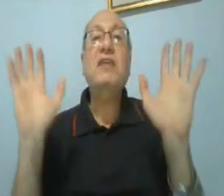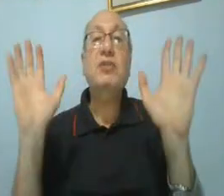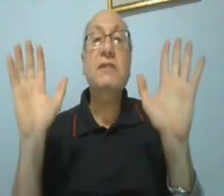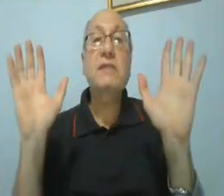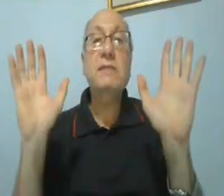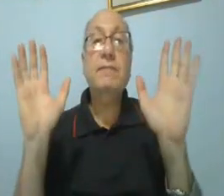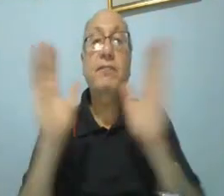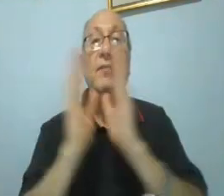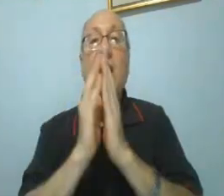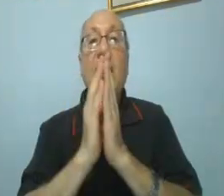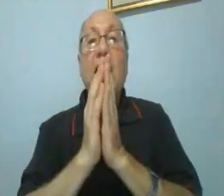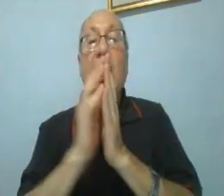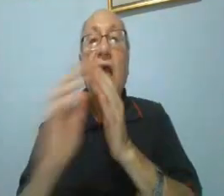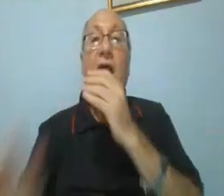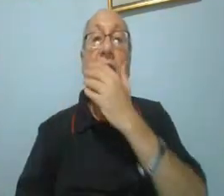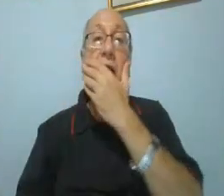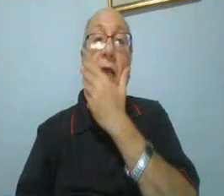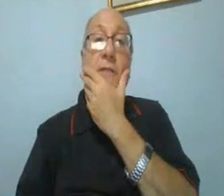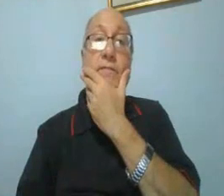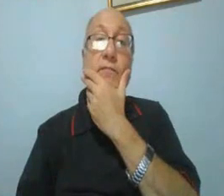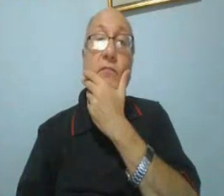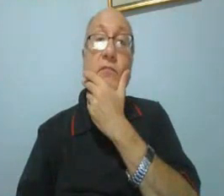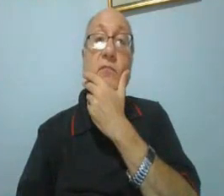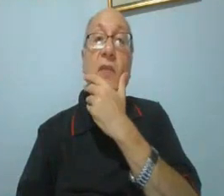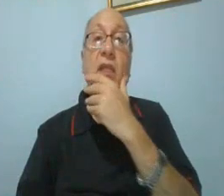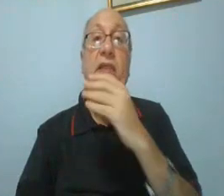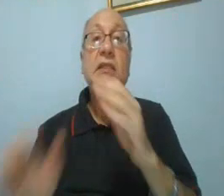nosocomial infections.